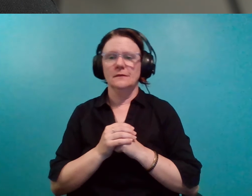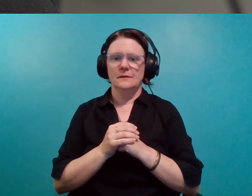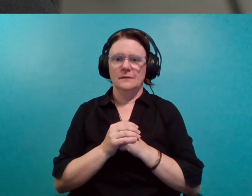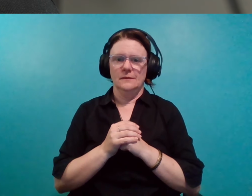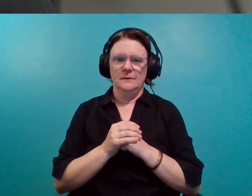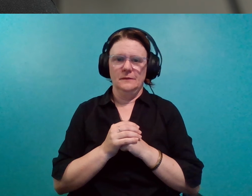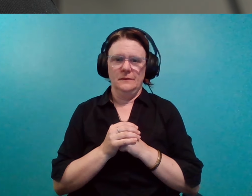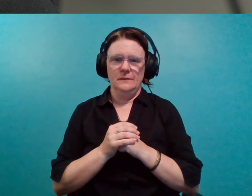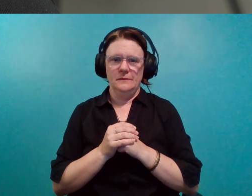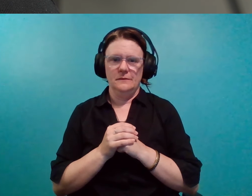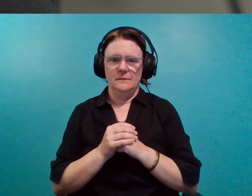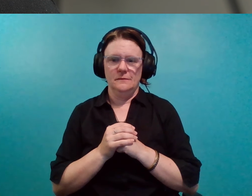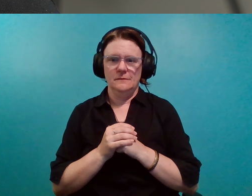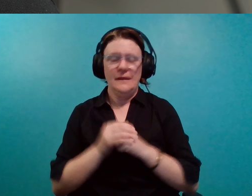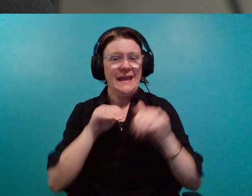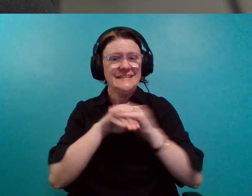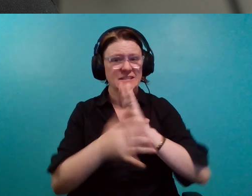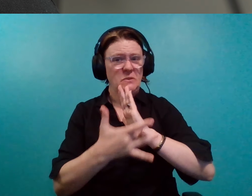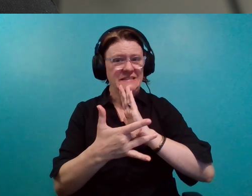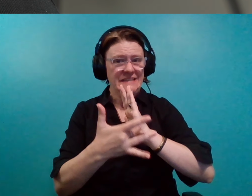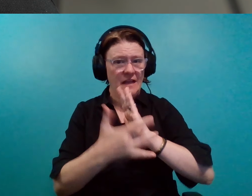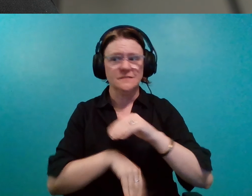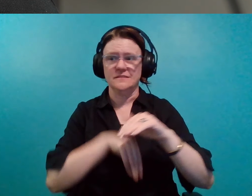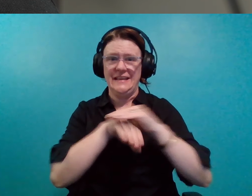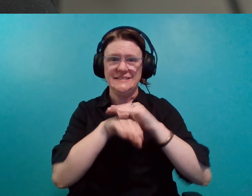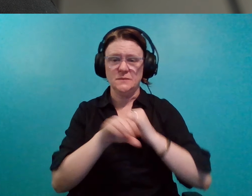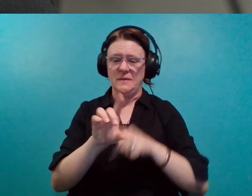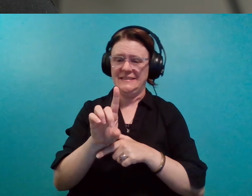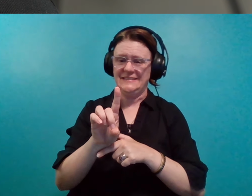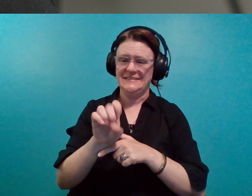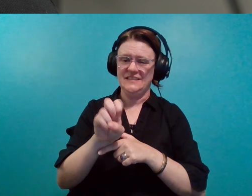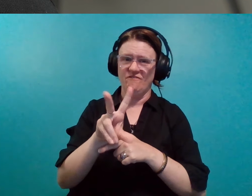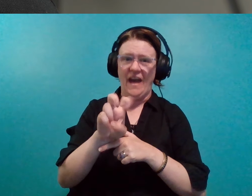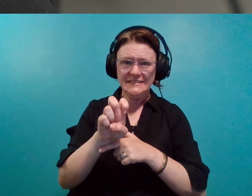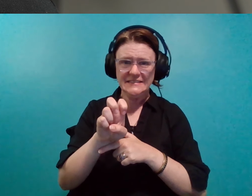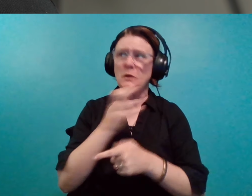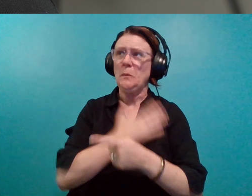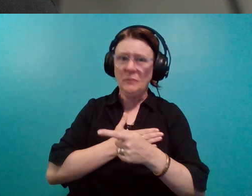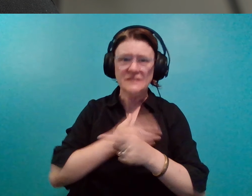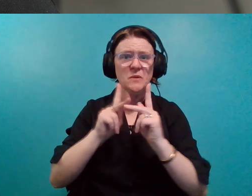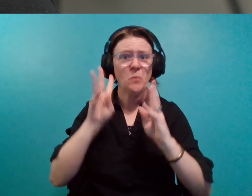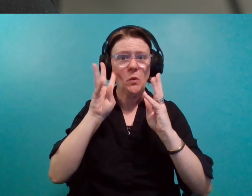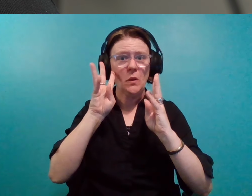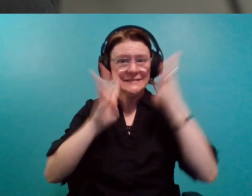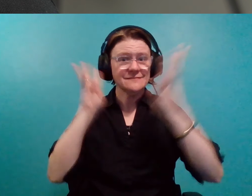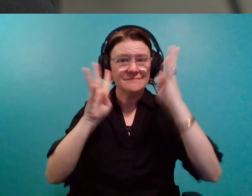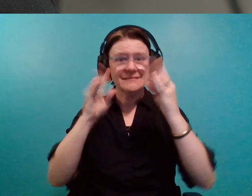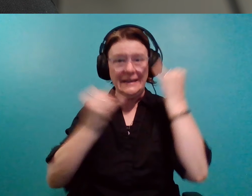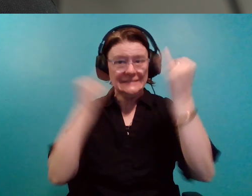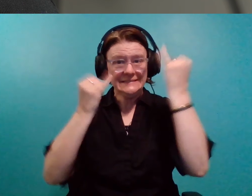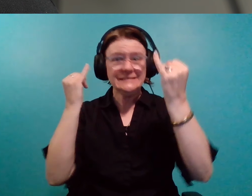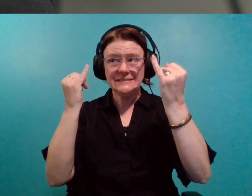fact that I need accessible technology, accessible medical devices to be kept in mind. And I am one